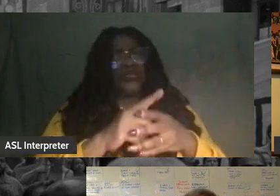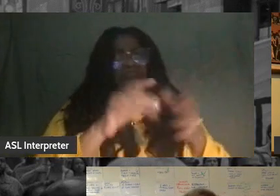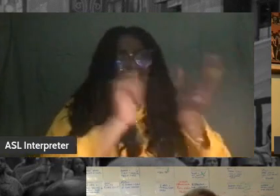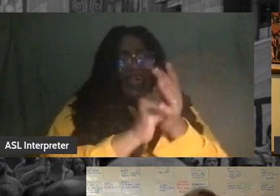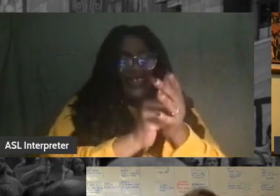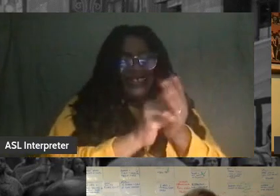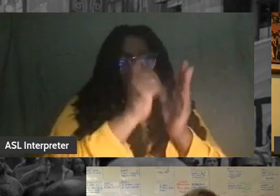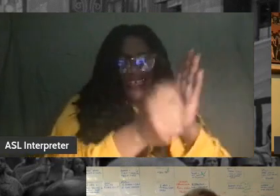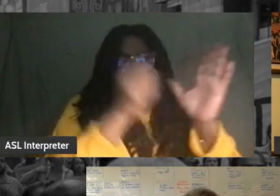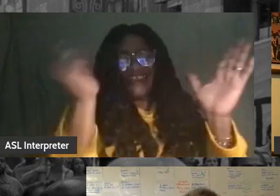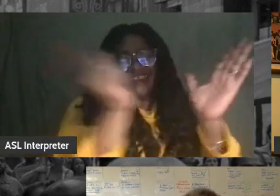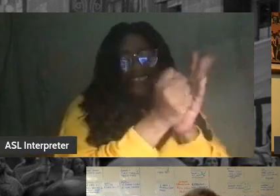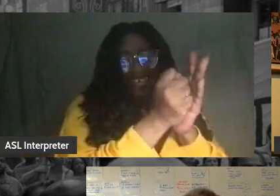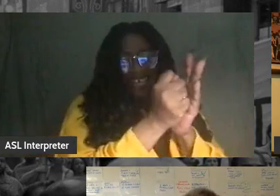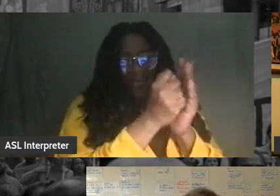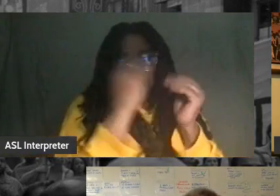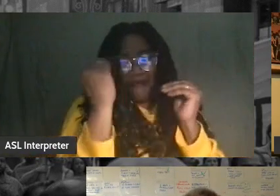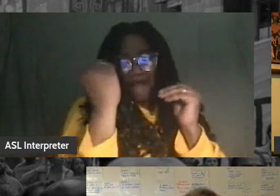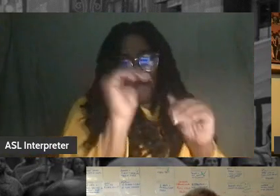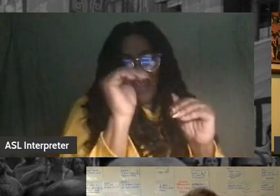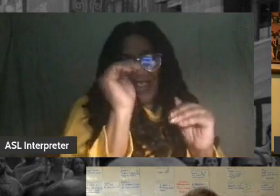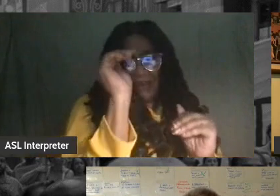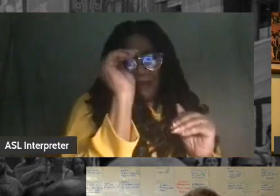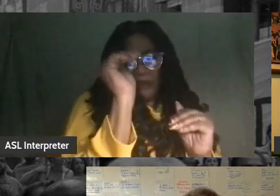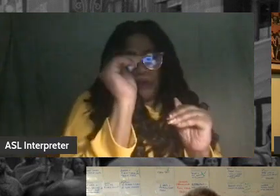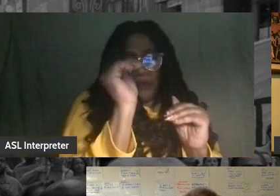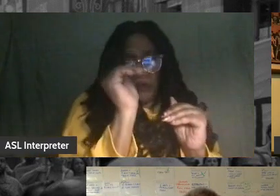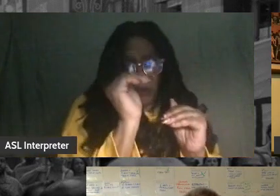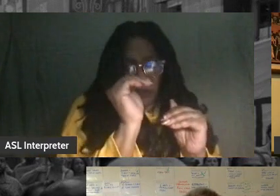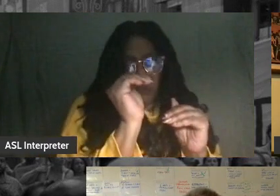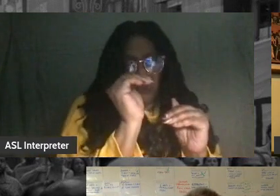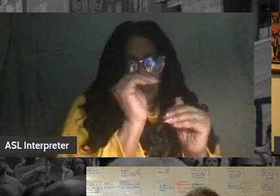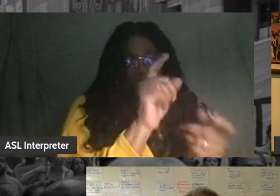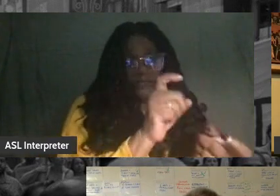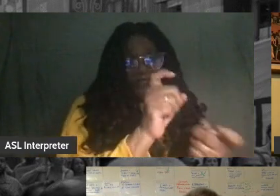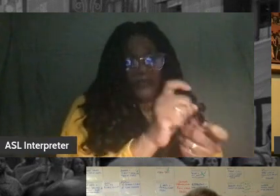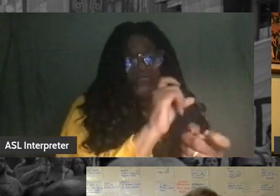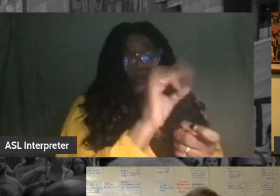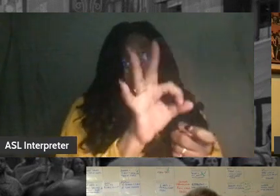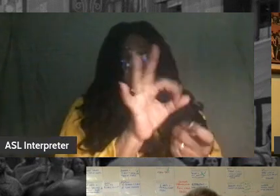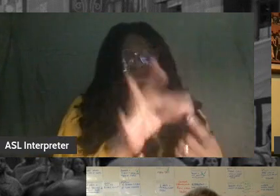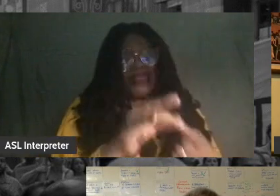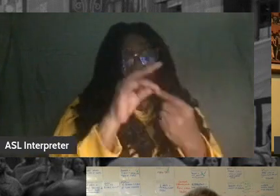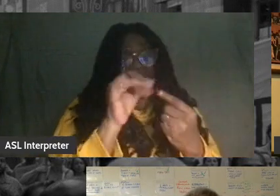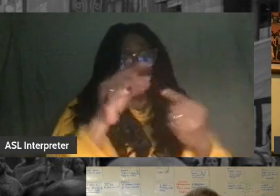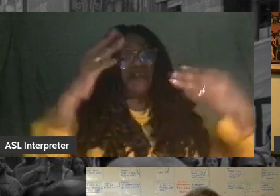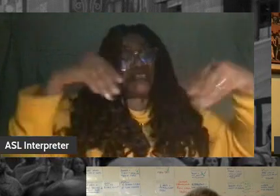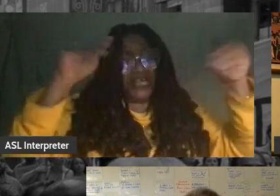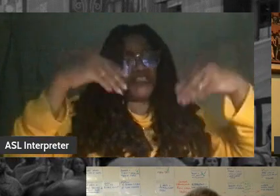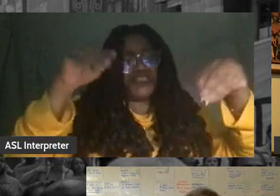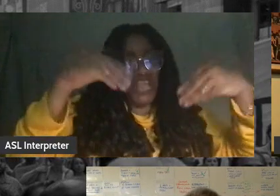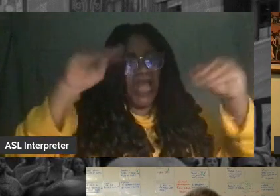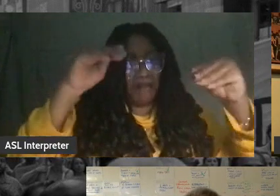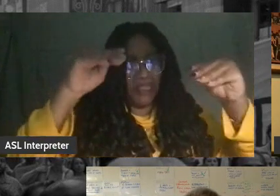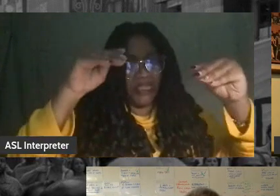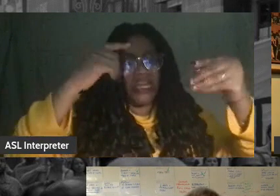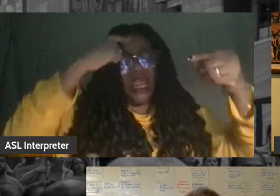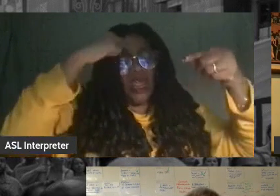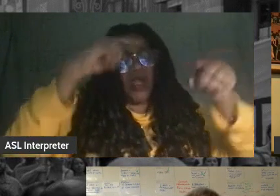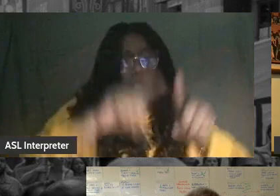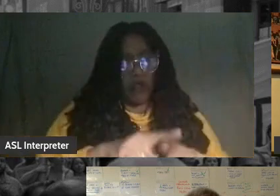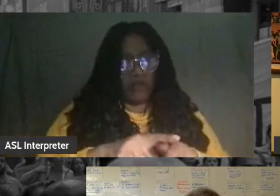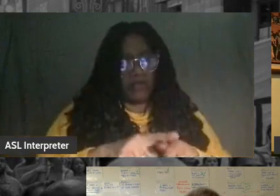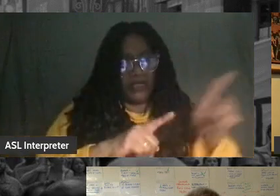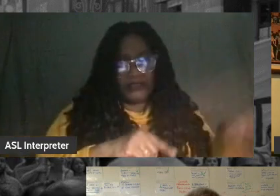frame shortened considerably, especially if it's in a shopping, exclusive shopping agreement, because again, there's no consideration